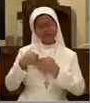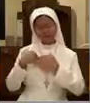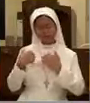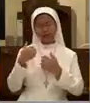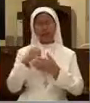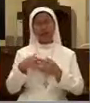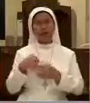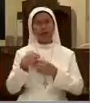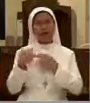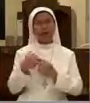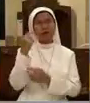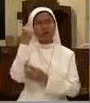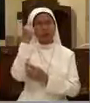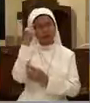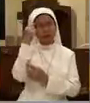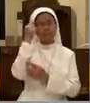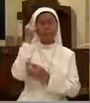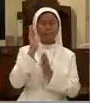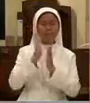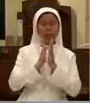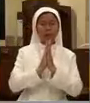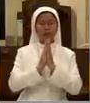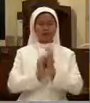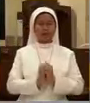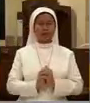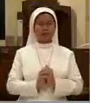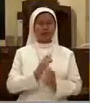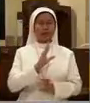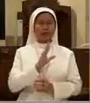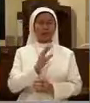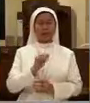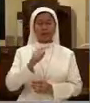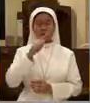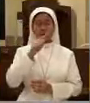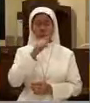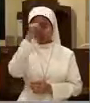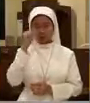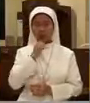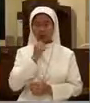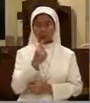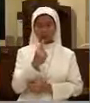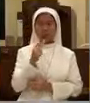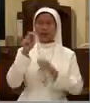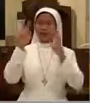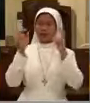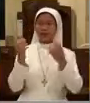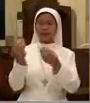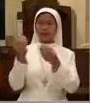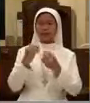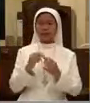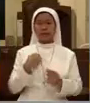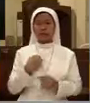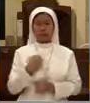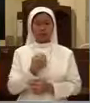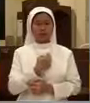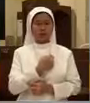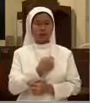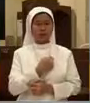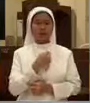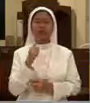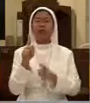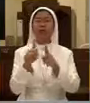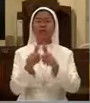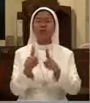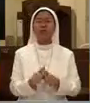on this. But this is not just a theme given to us. I think it is a